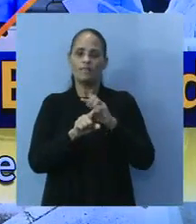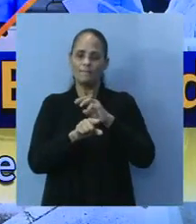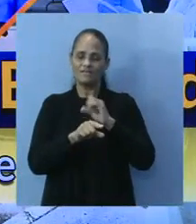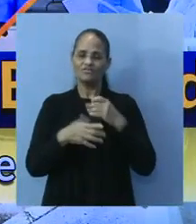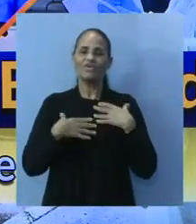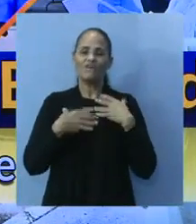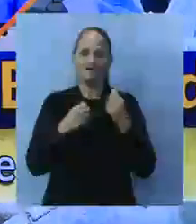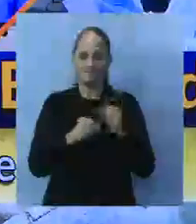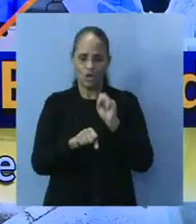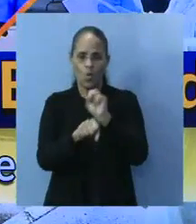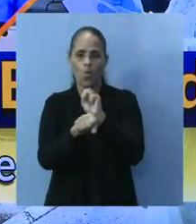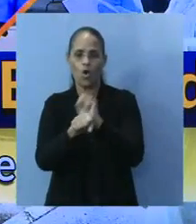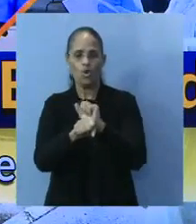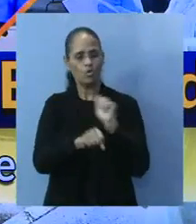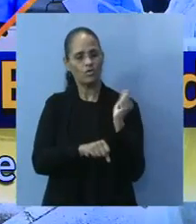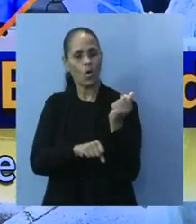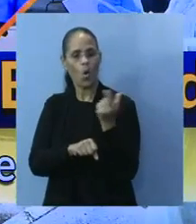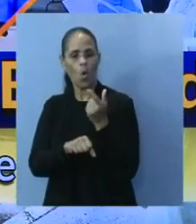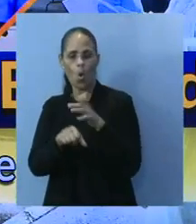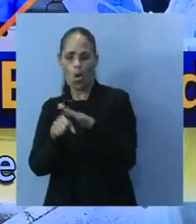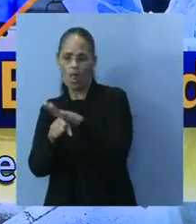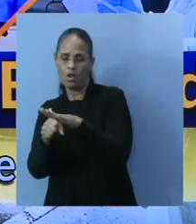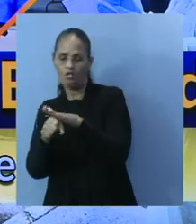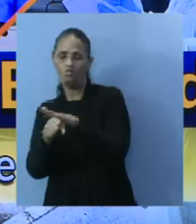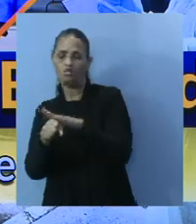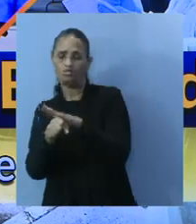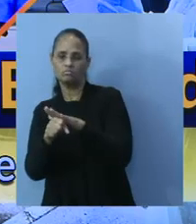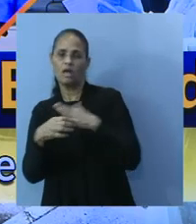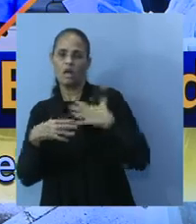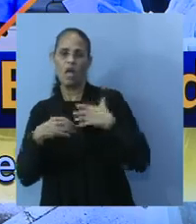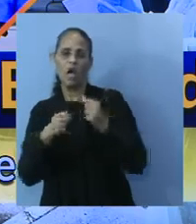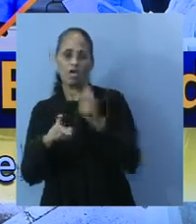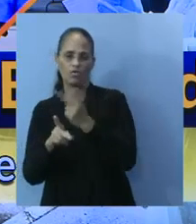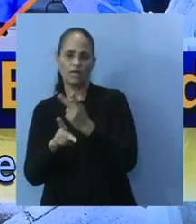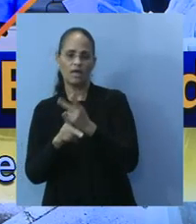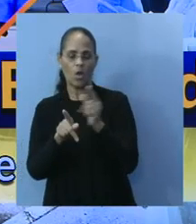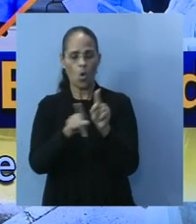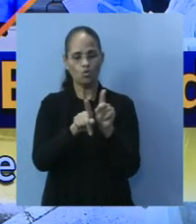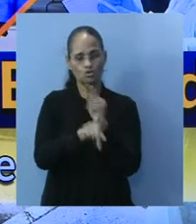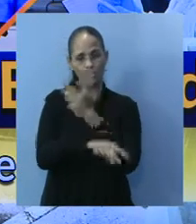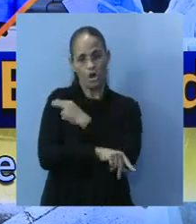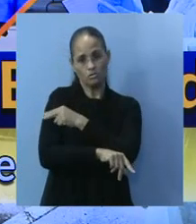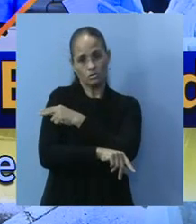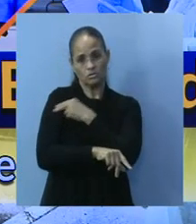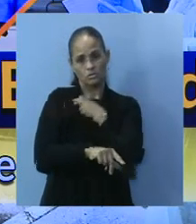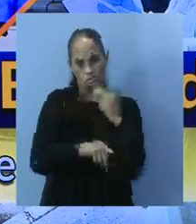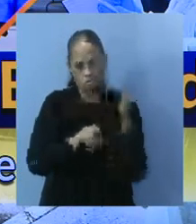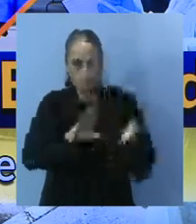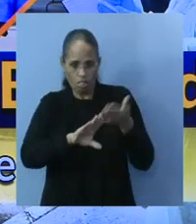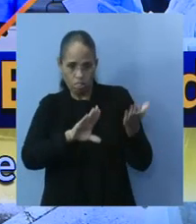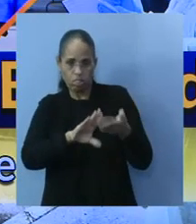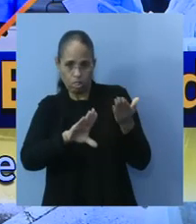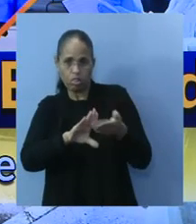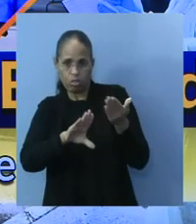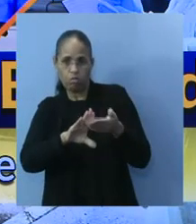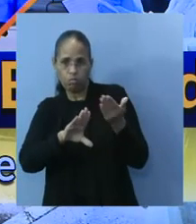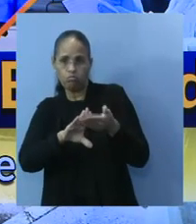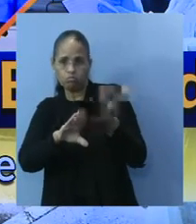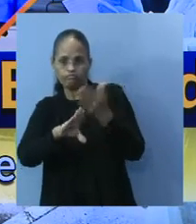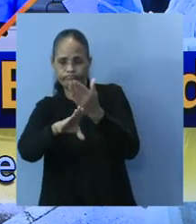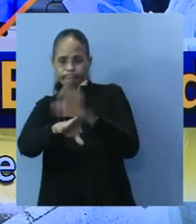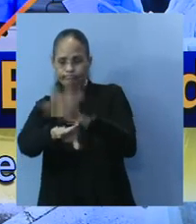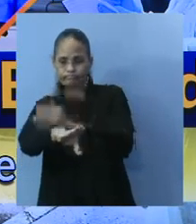all sectors, such as our local healthcare community and the hospital, to ramp up our vaccination effort to